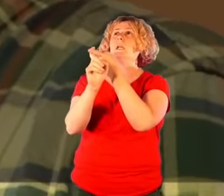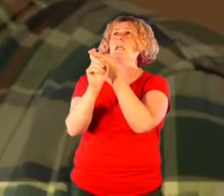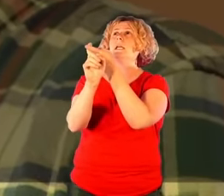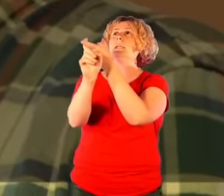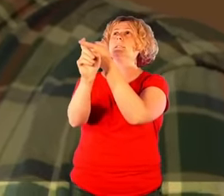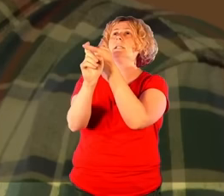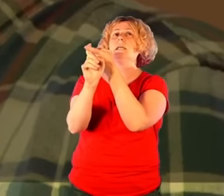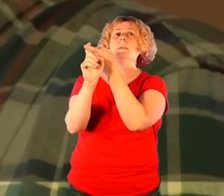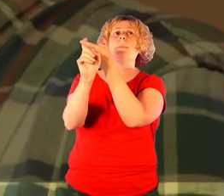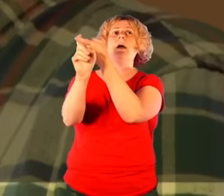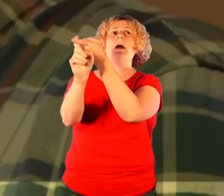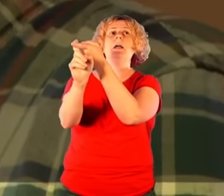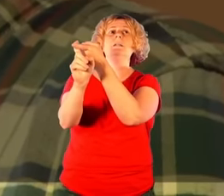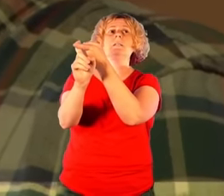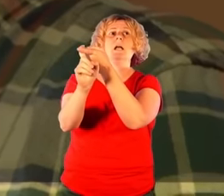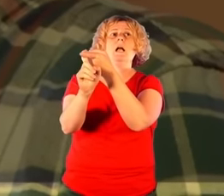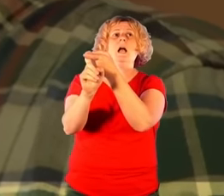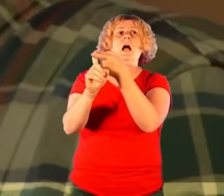promise we